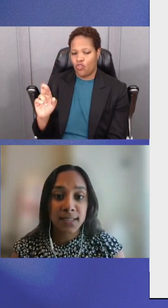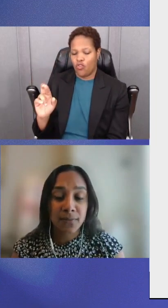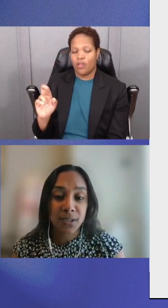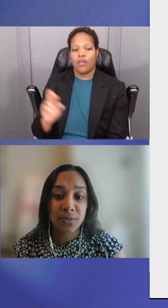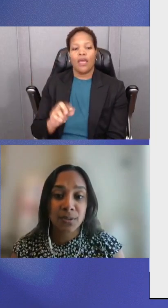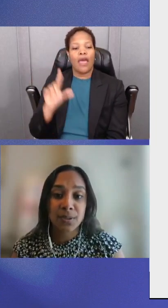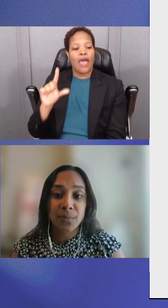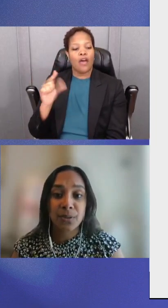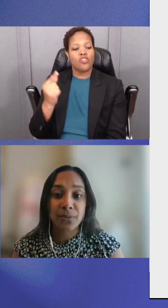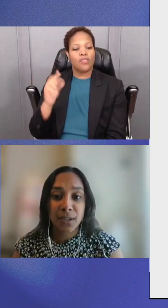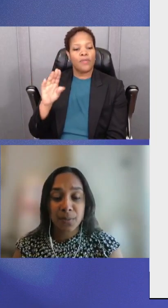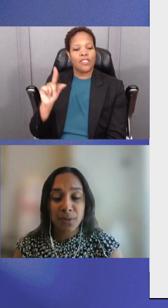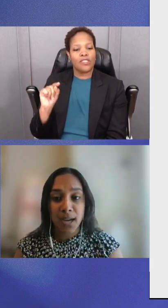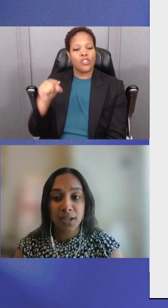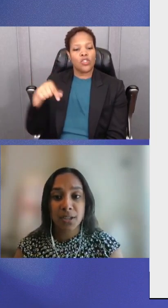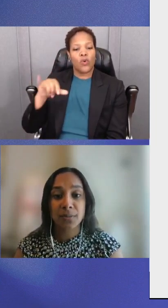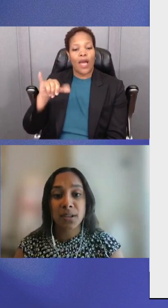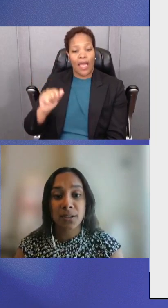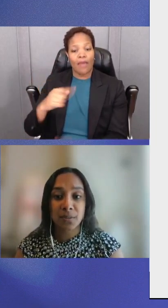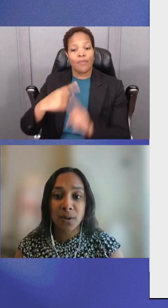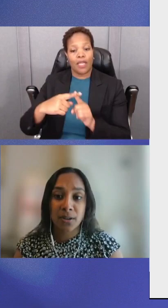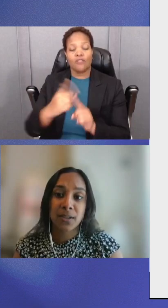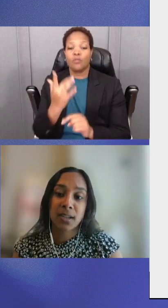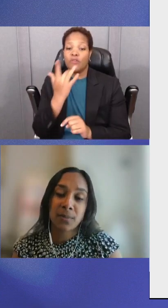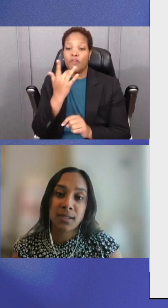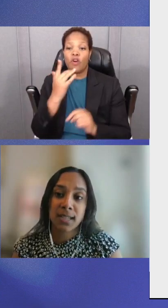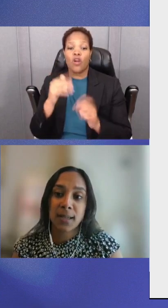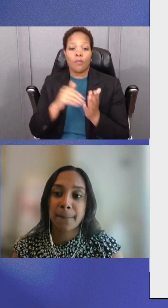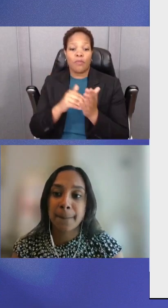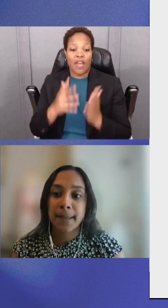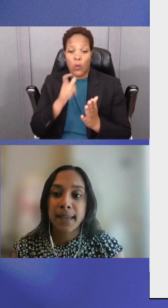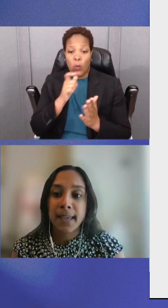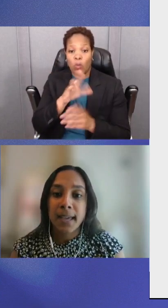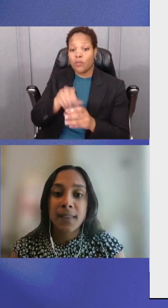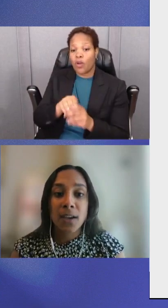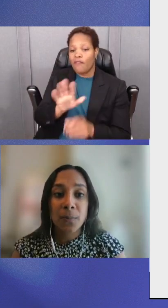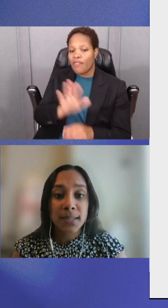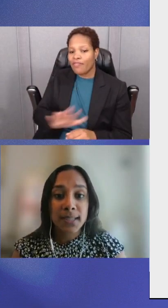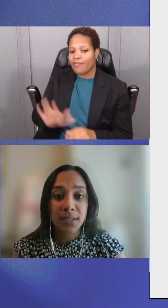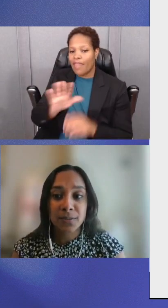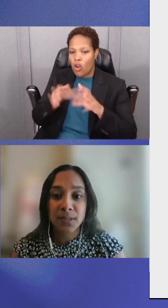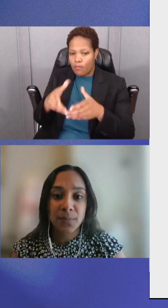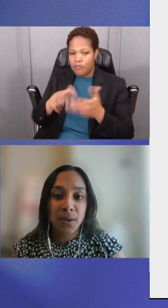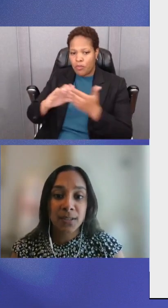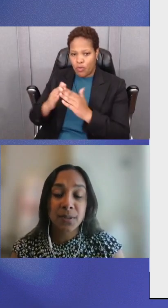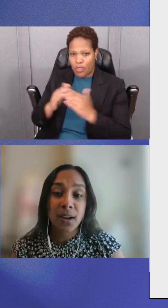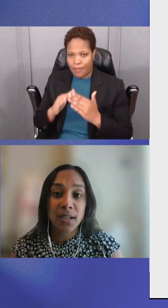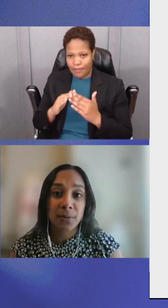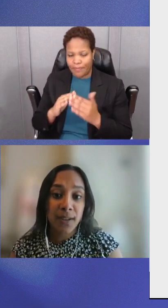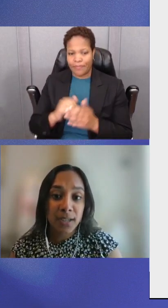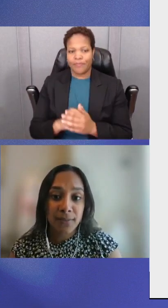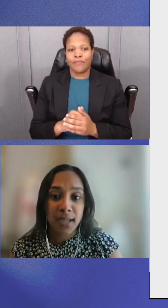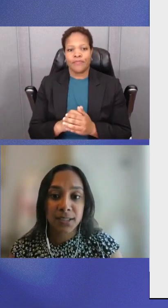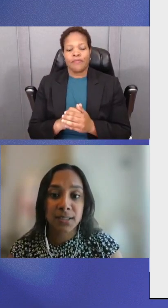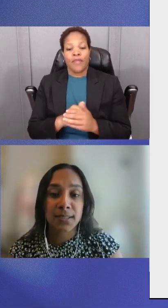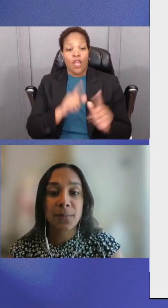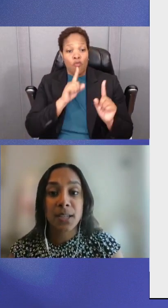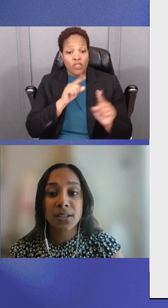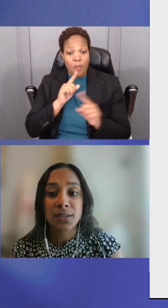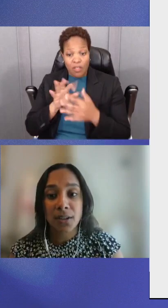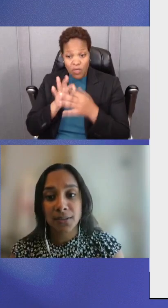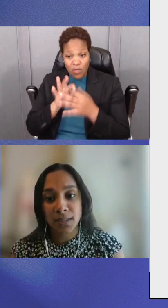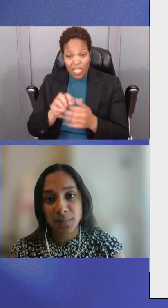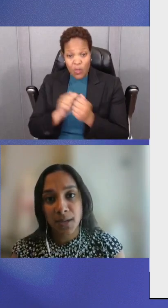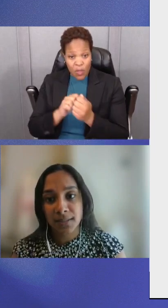LGBTQIA+ individuals preferred a provider who was also part of their community. In the open text response regarding provider factors,